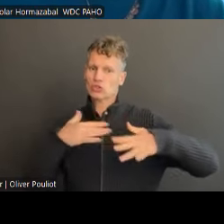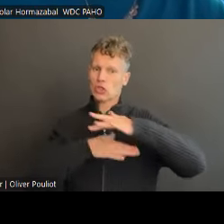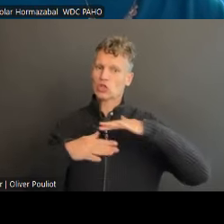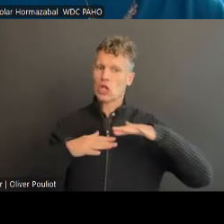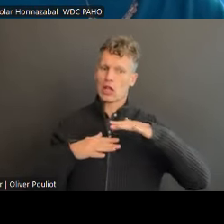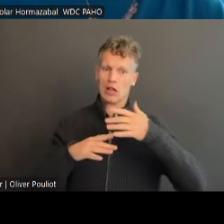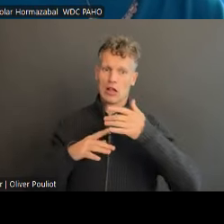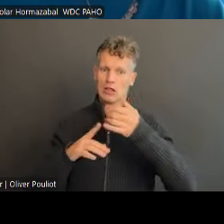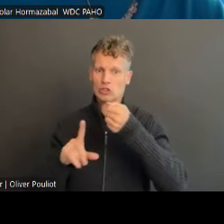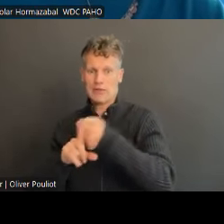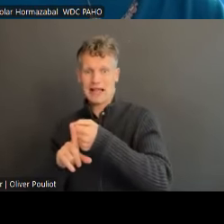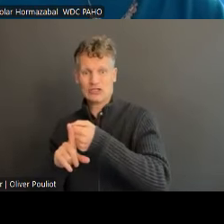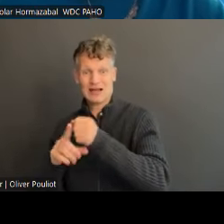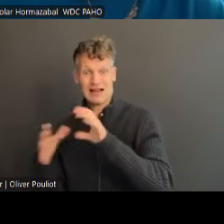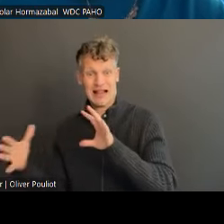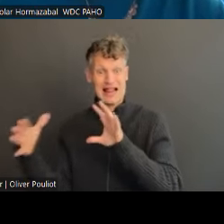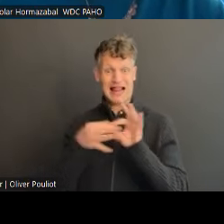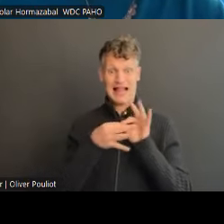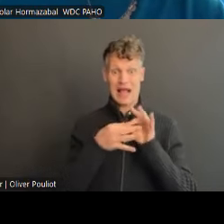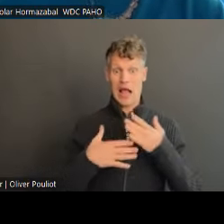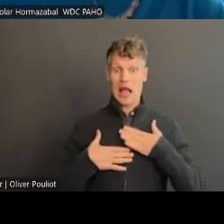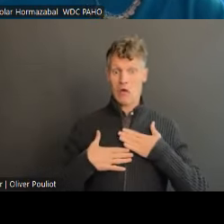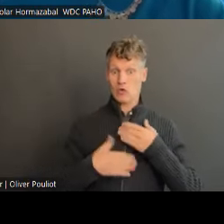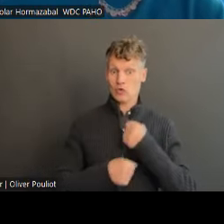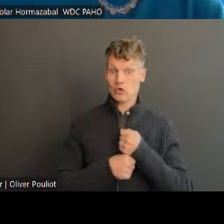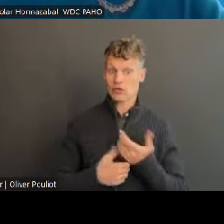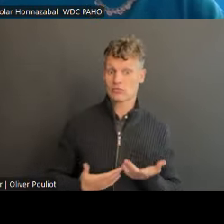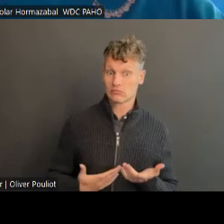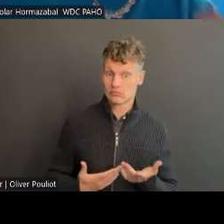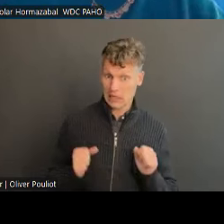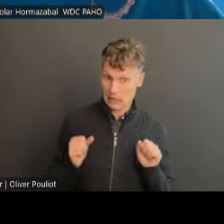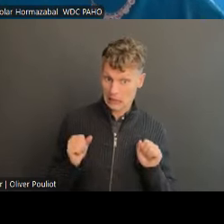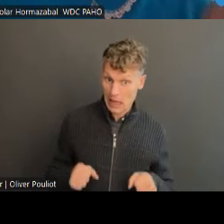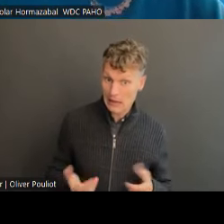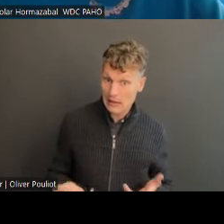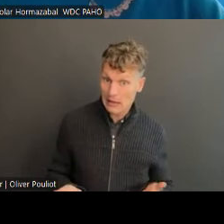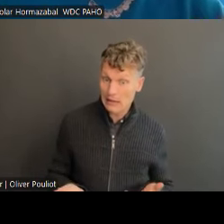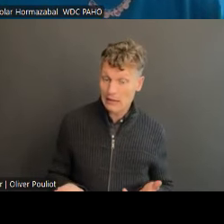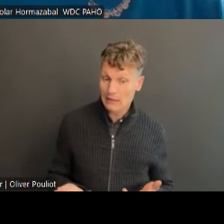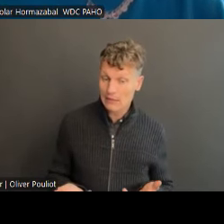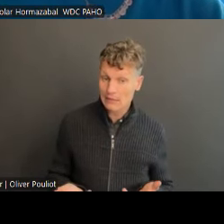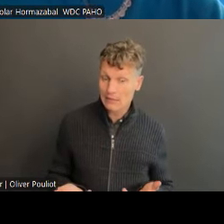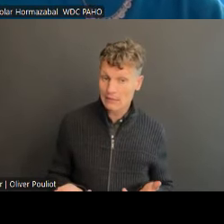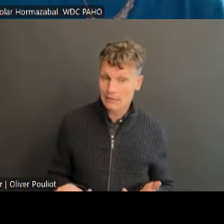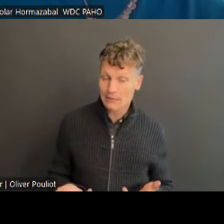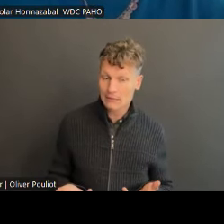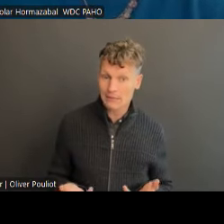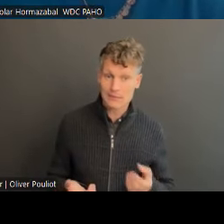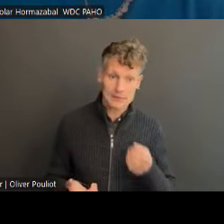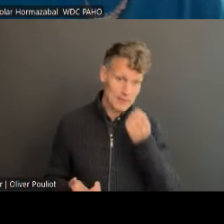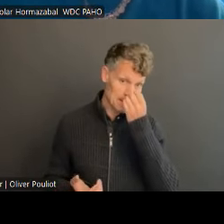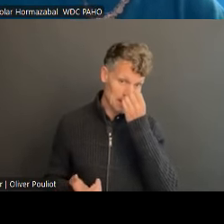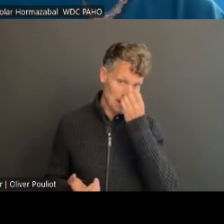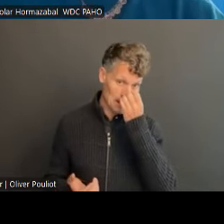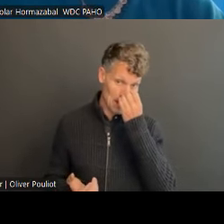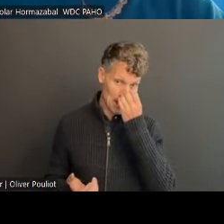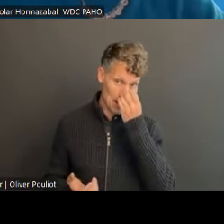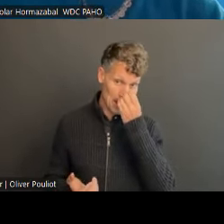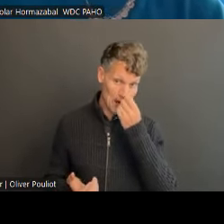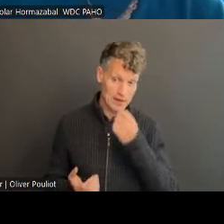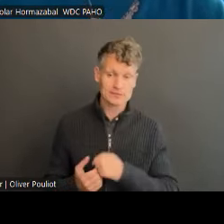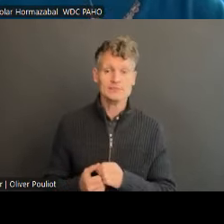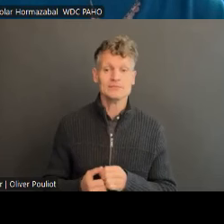Is it possible to do this from our programs in an integrated manner and from the territory itself? And within this